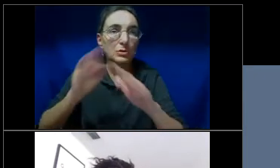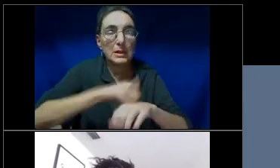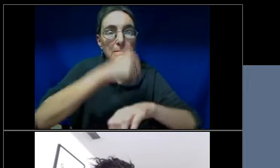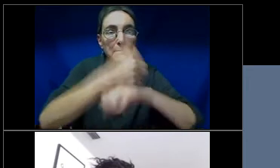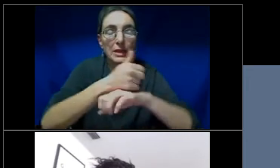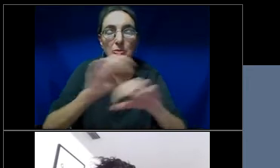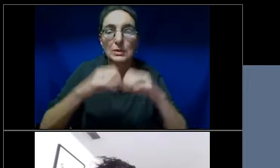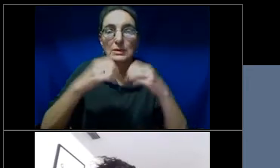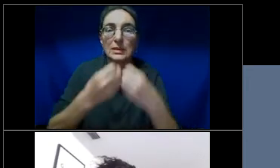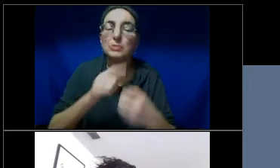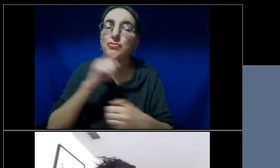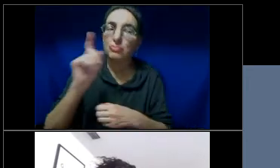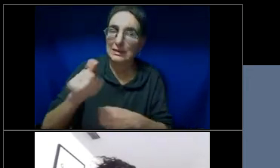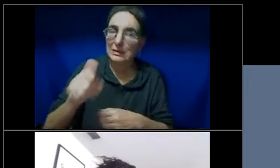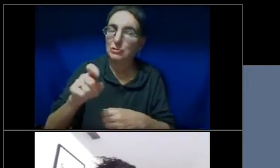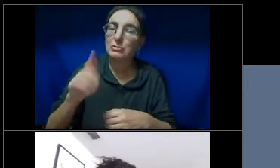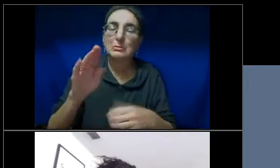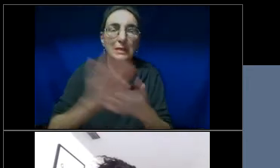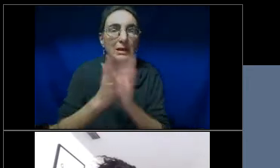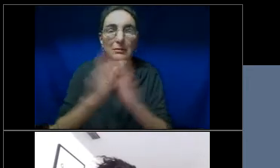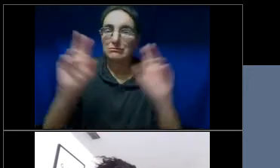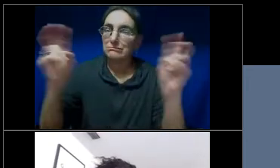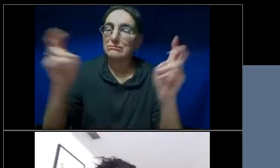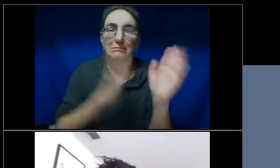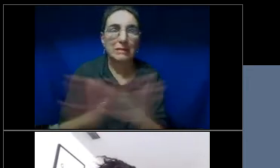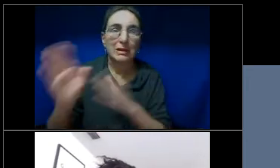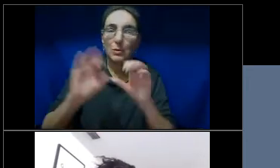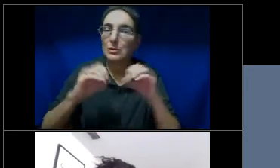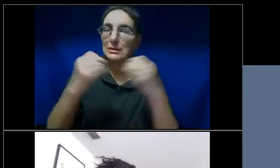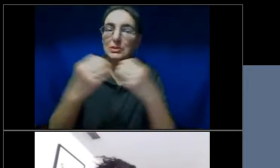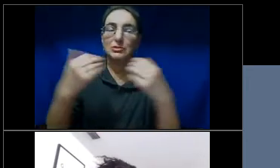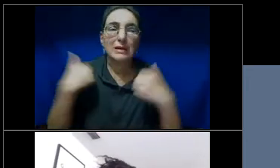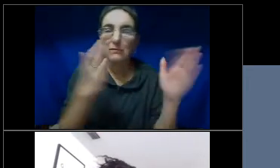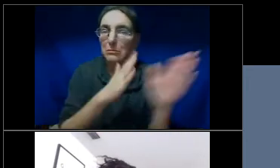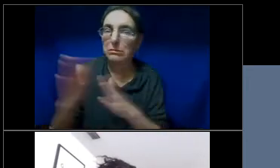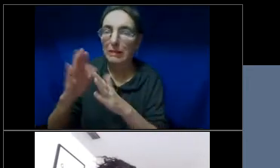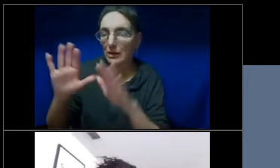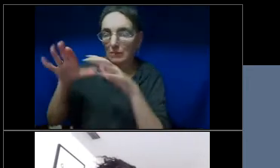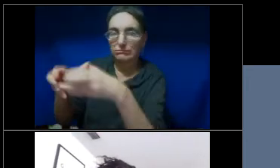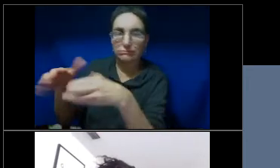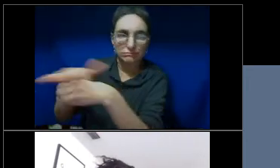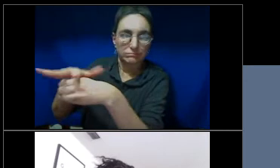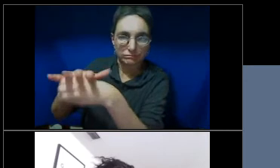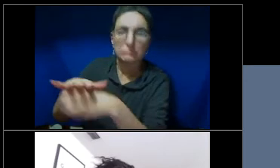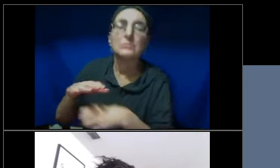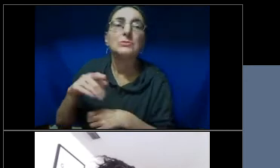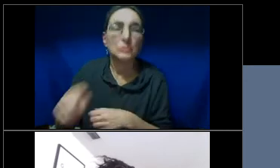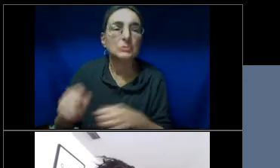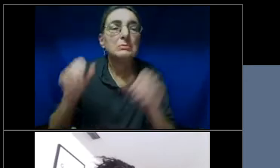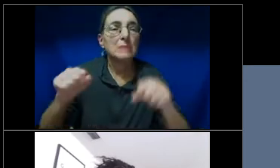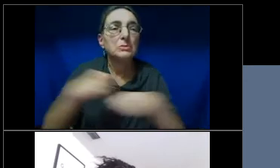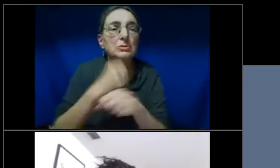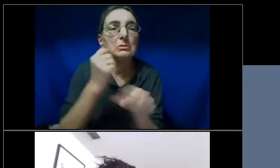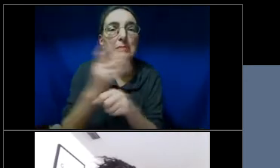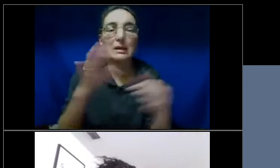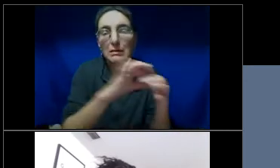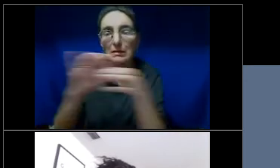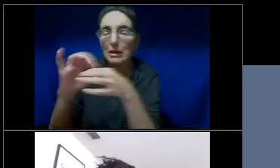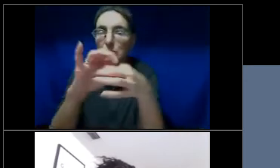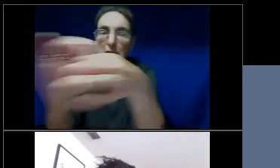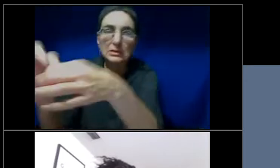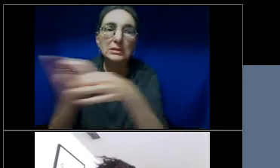need to become planning organizations, or have a planning unit in them, to be able to make those connections and to